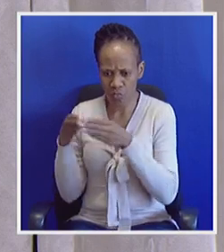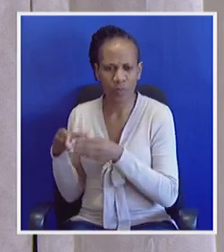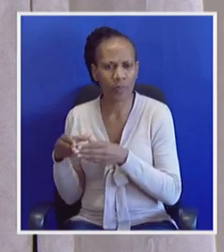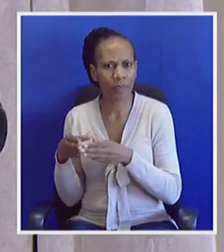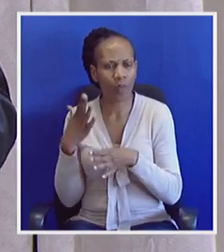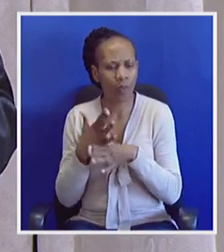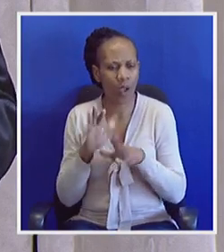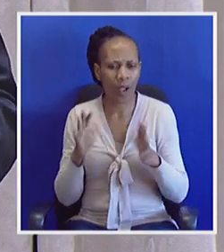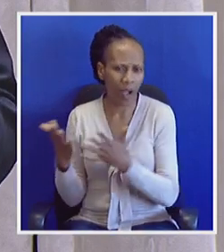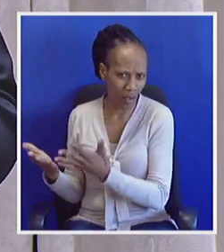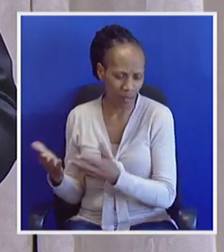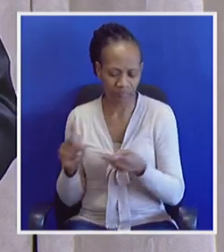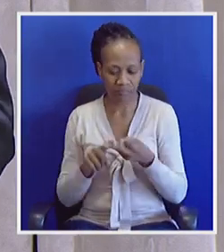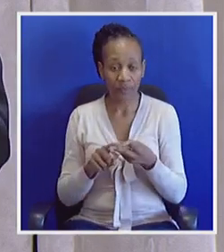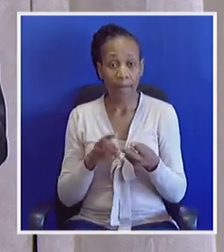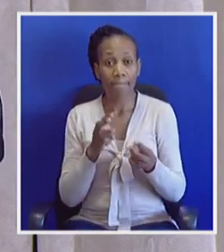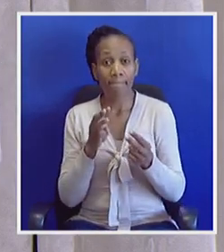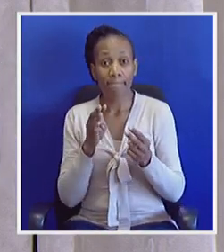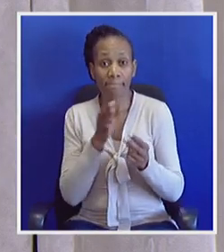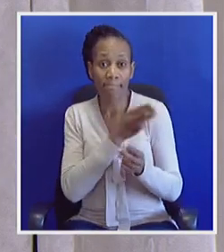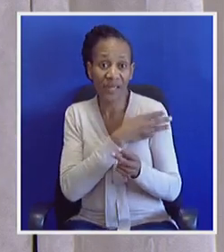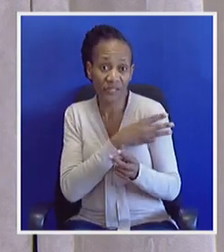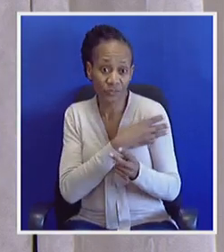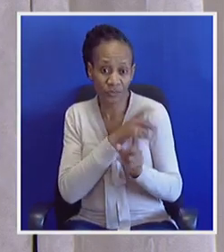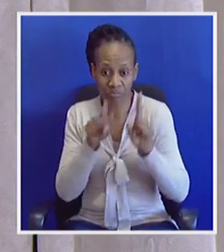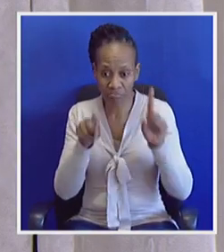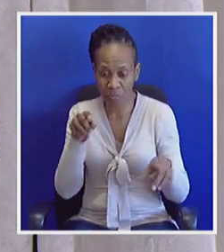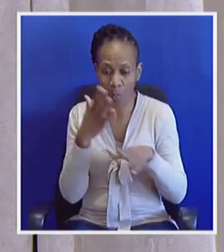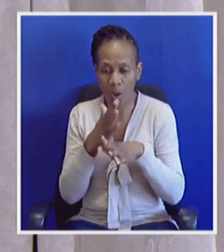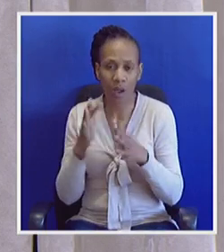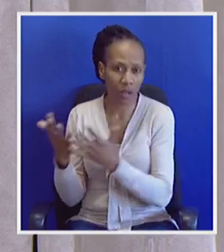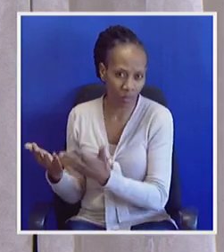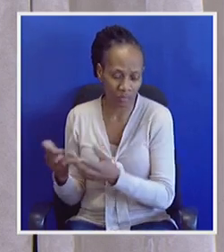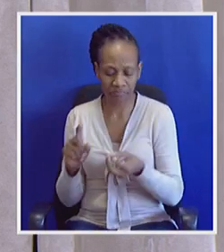best management can operate and how the financial